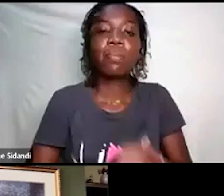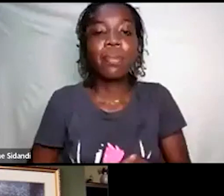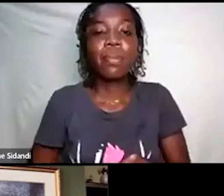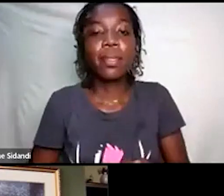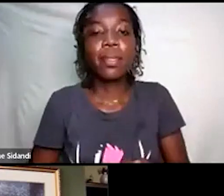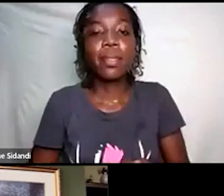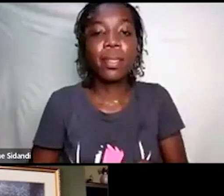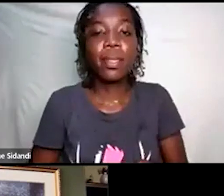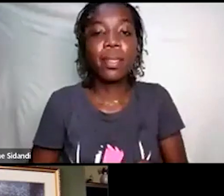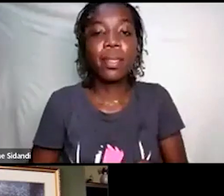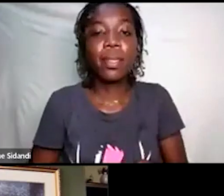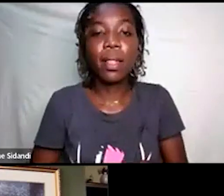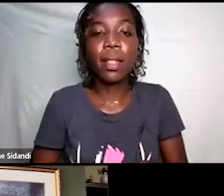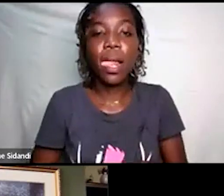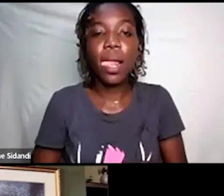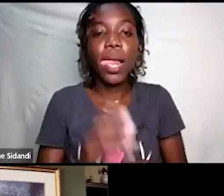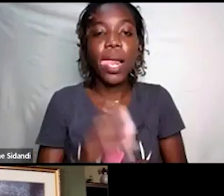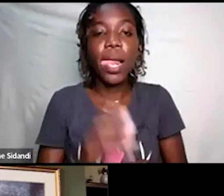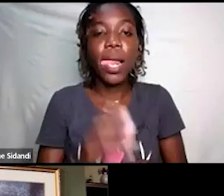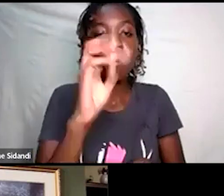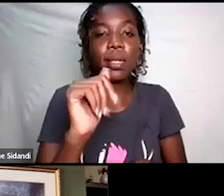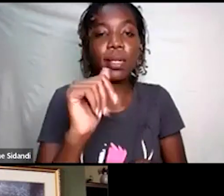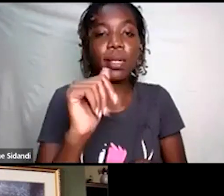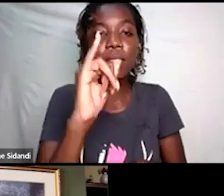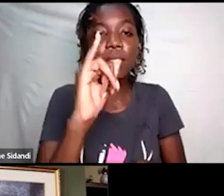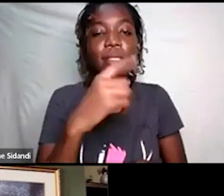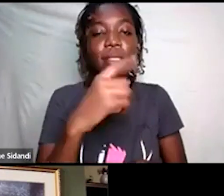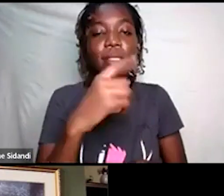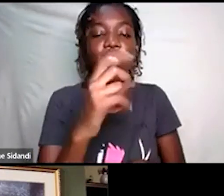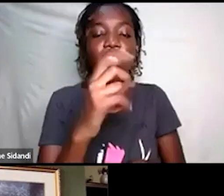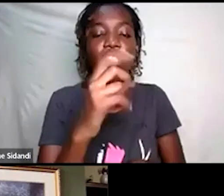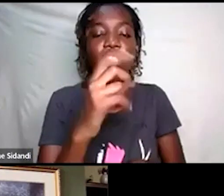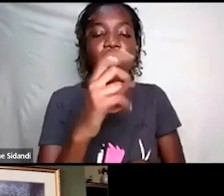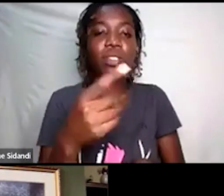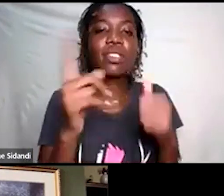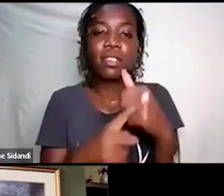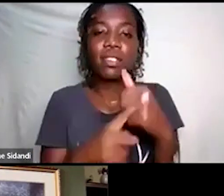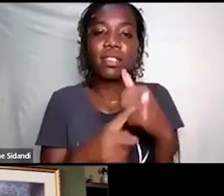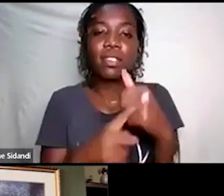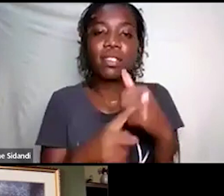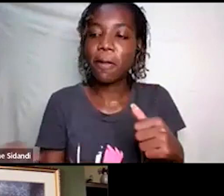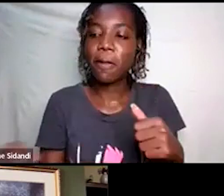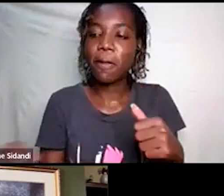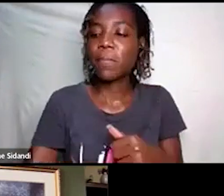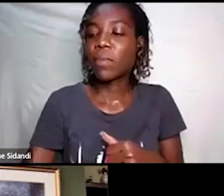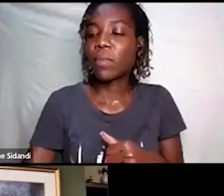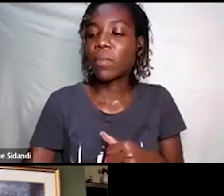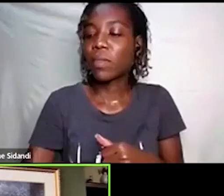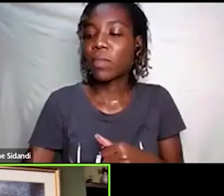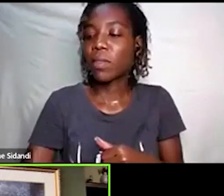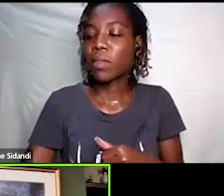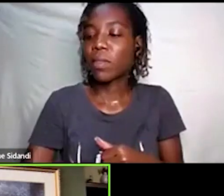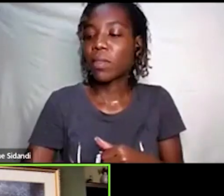Obasi says it's 2,600. There we go. Thank you. Opako, I hope you'll be the first one to order.